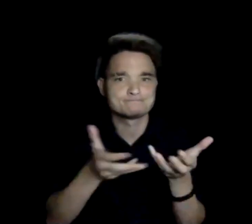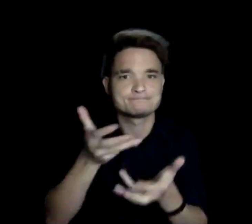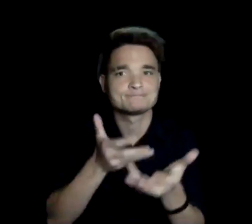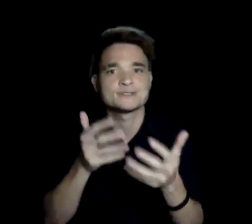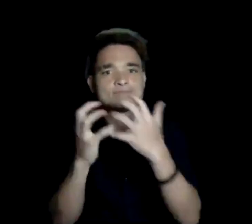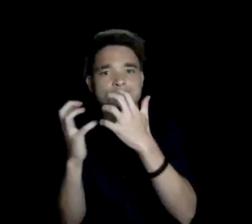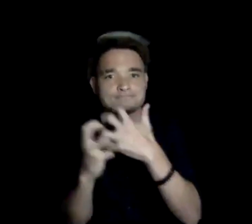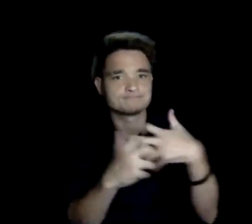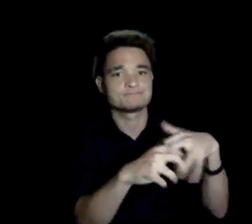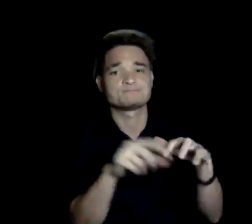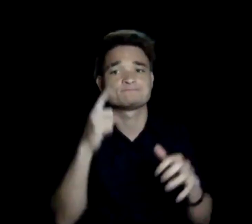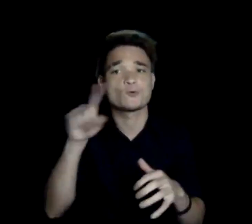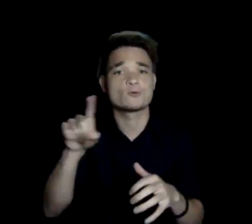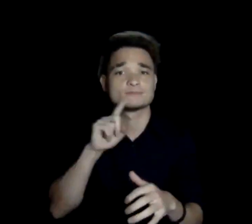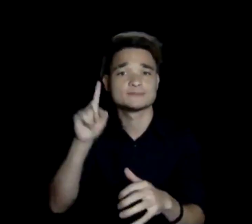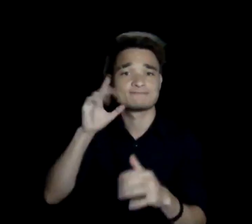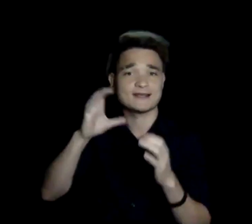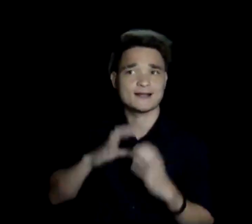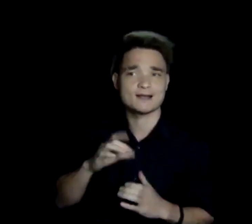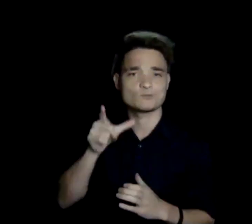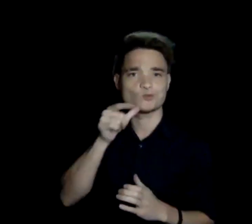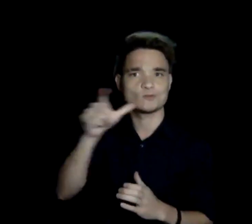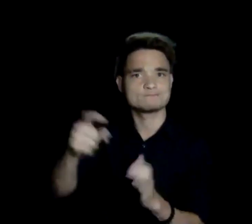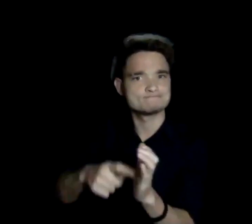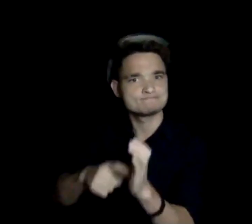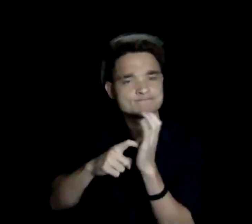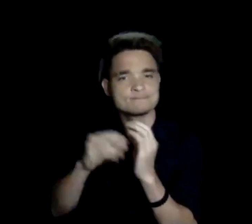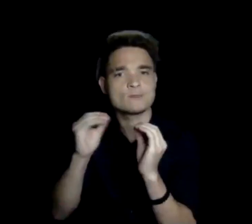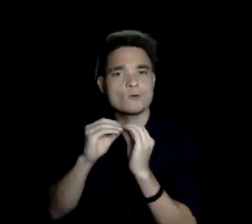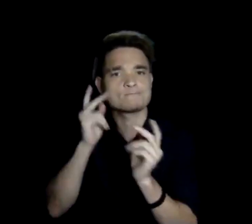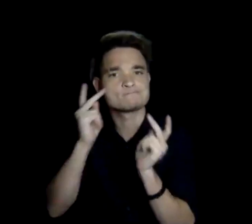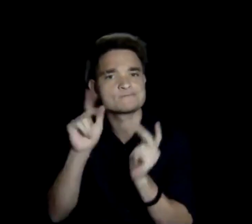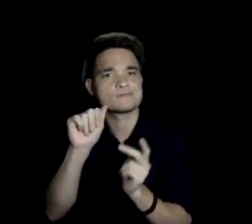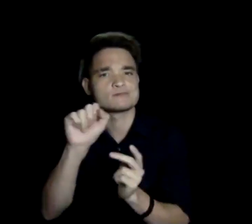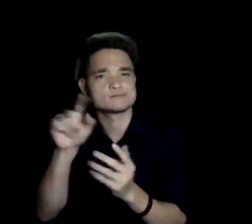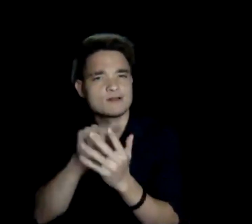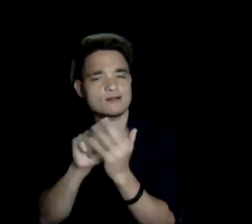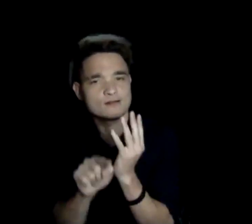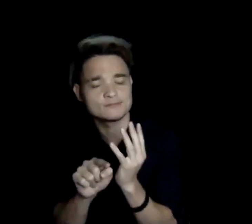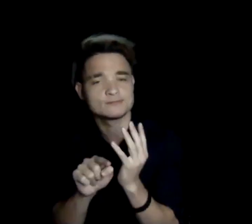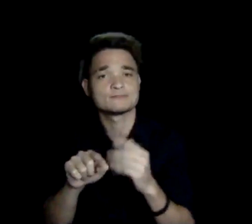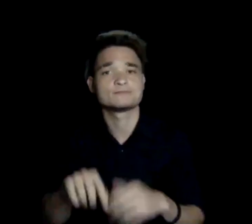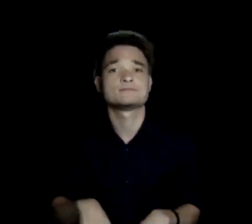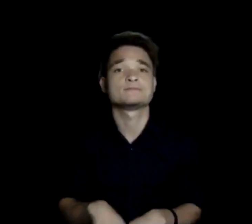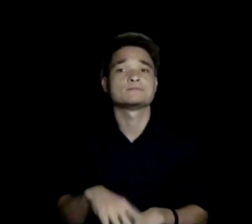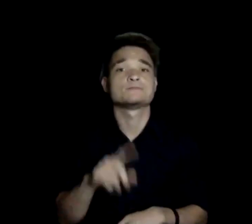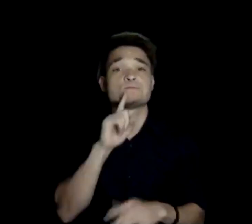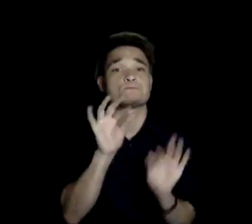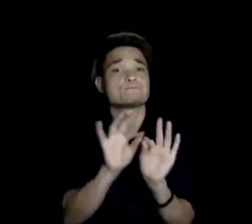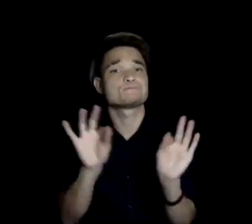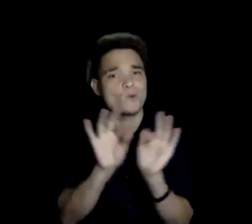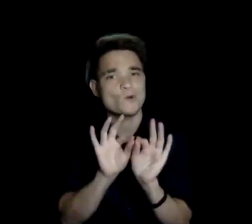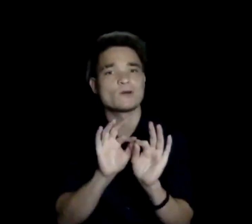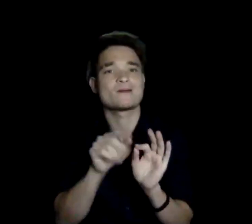beneficial. It really helps with communication and the flow of everything, and the deaf client who will need more of